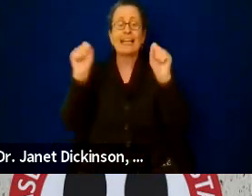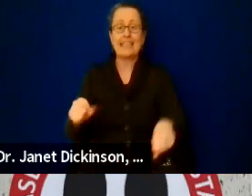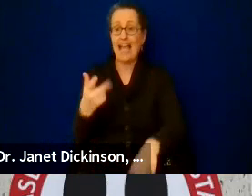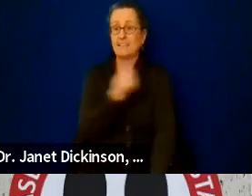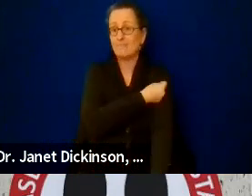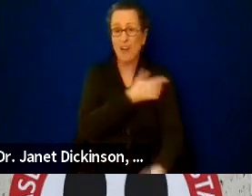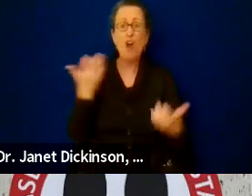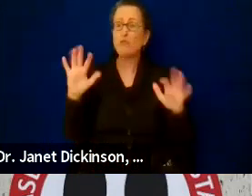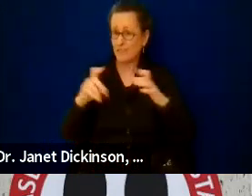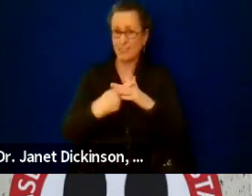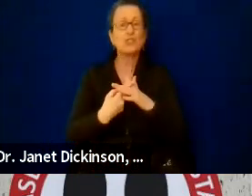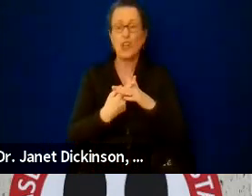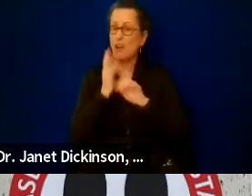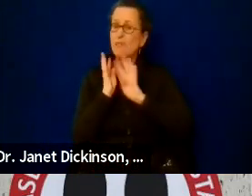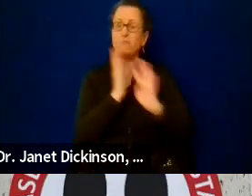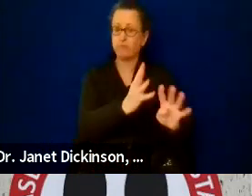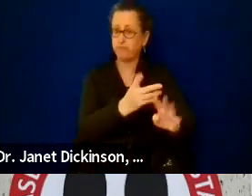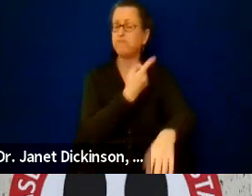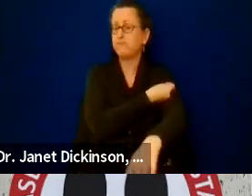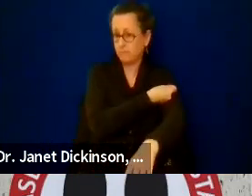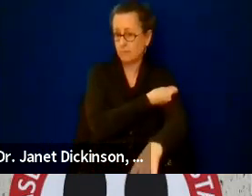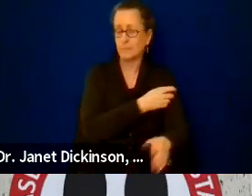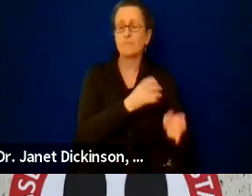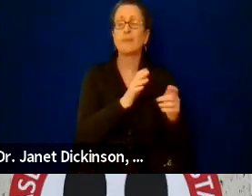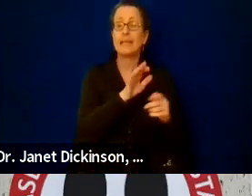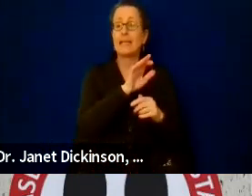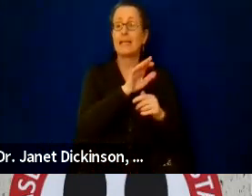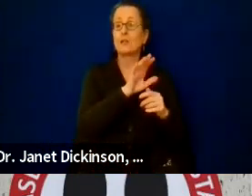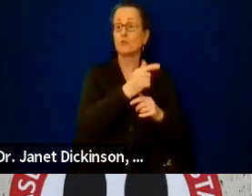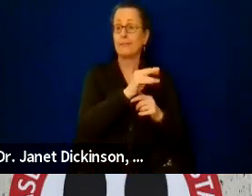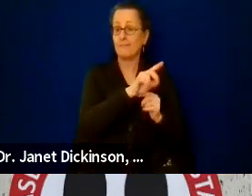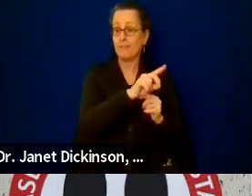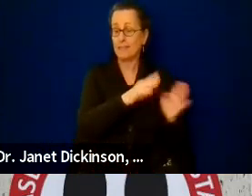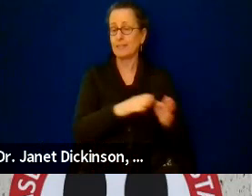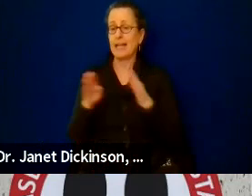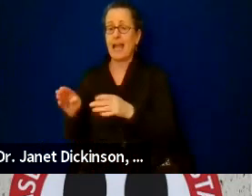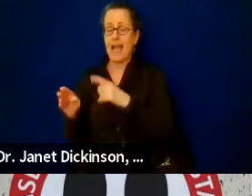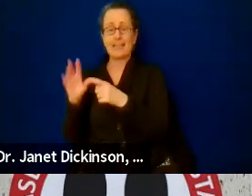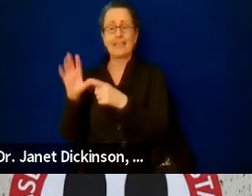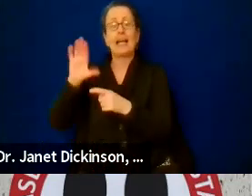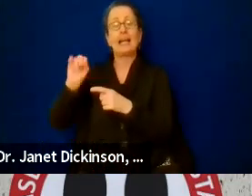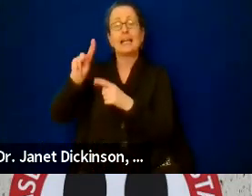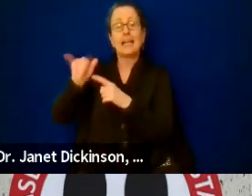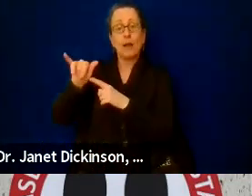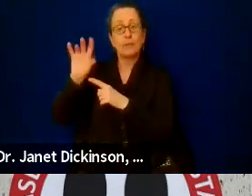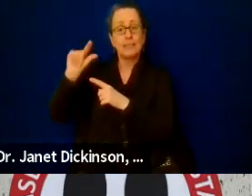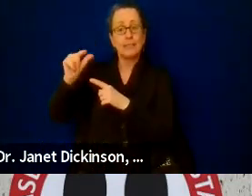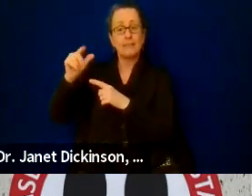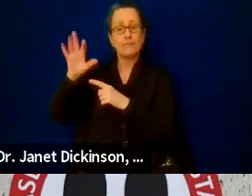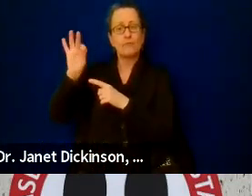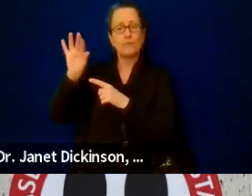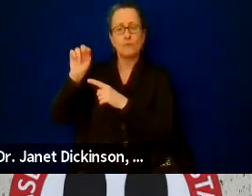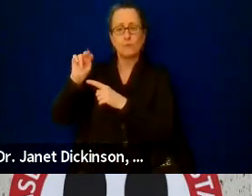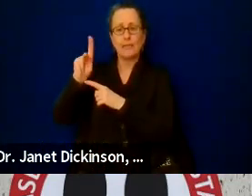of Greenfield and the Franklin County Council of Governments has really been very helpful in trying